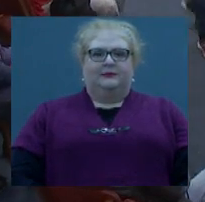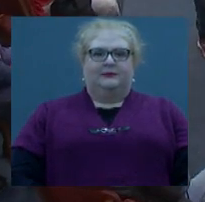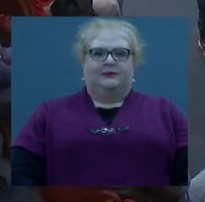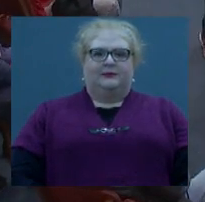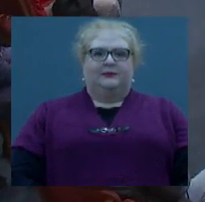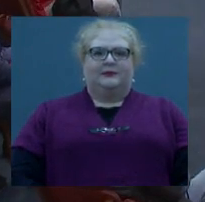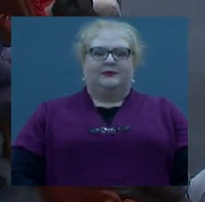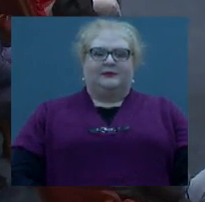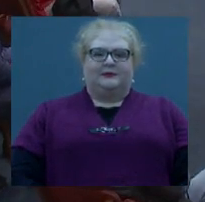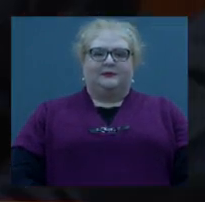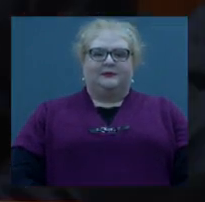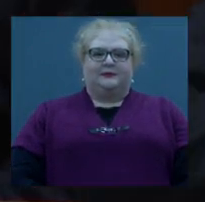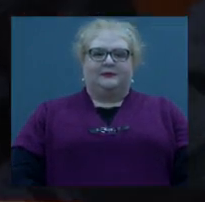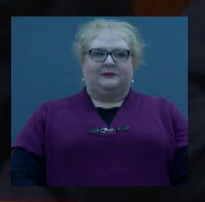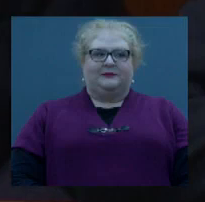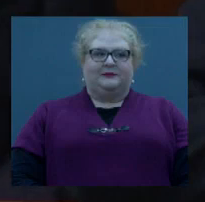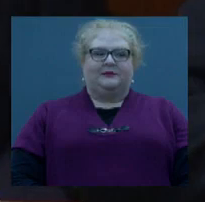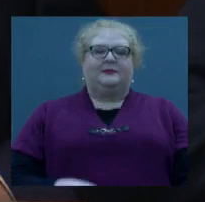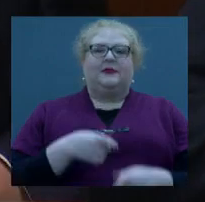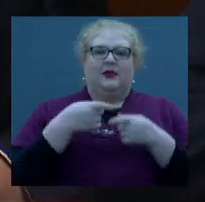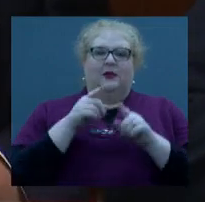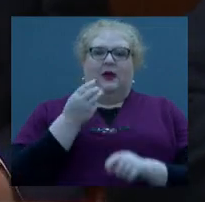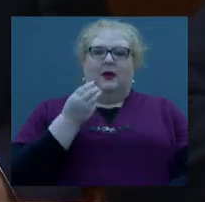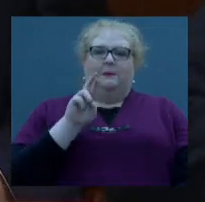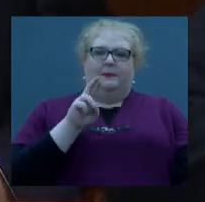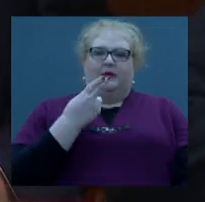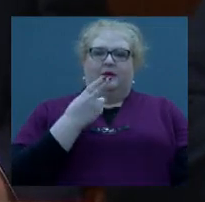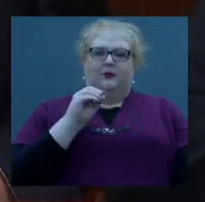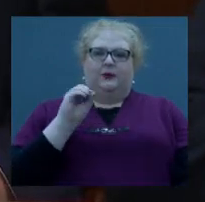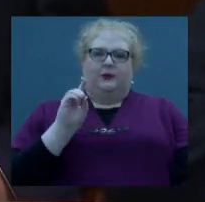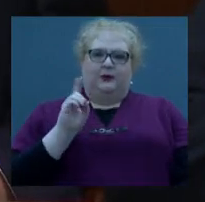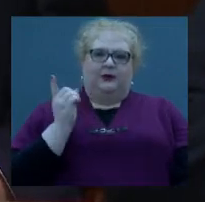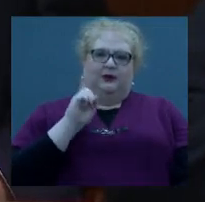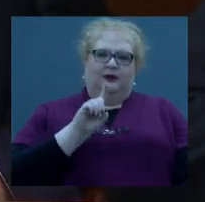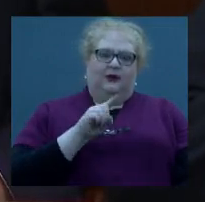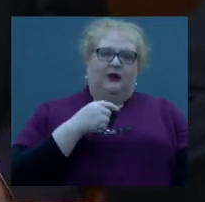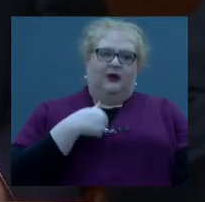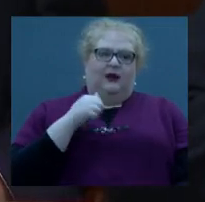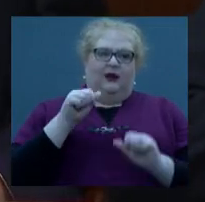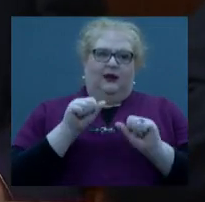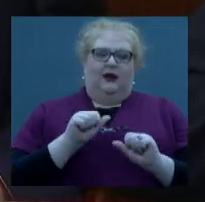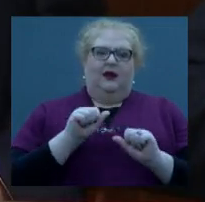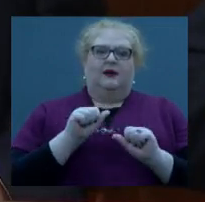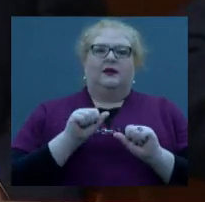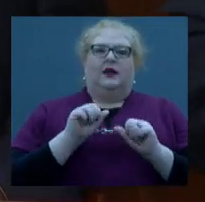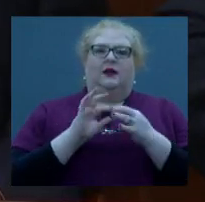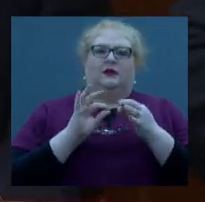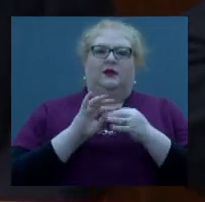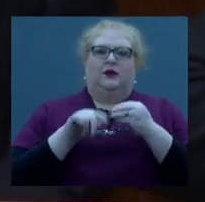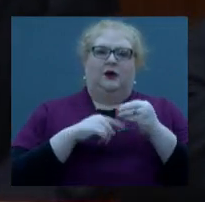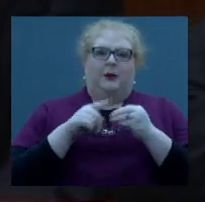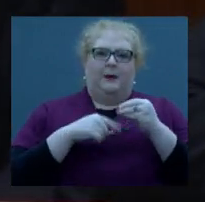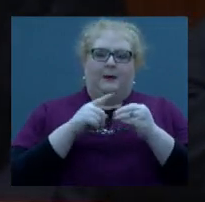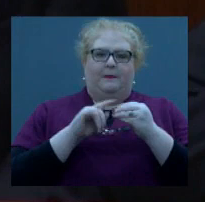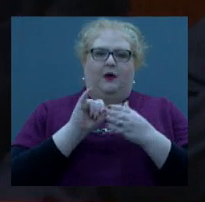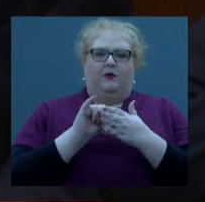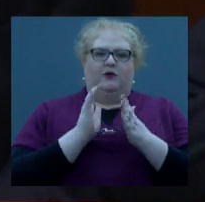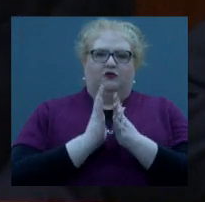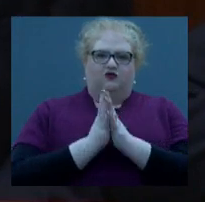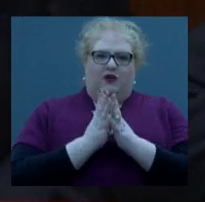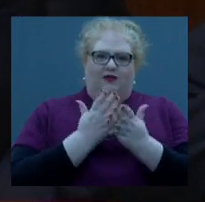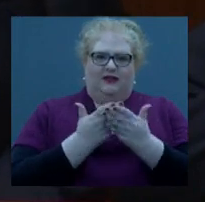Well, if, while Mr. Hood comes up to kind of address more of the traffic stuff, or Vince, if he wants to, I can talk more about